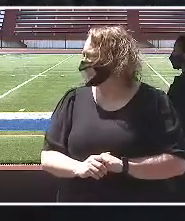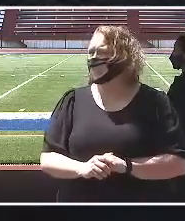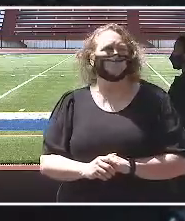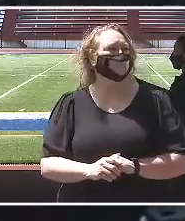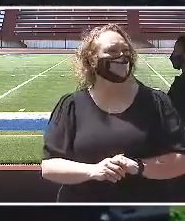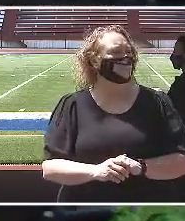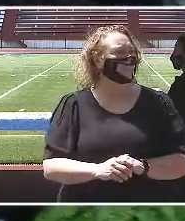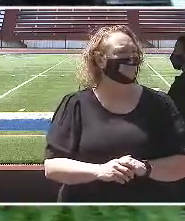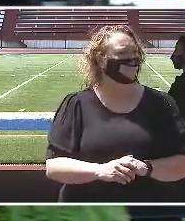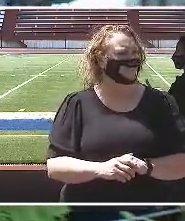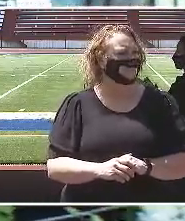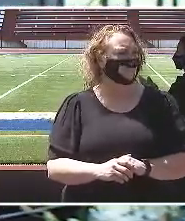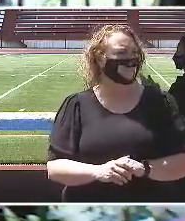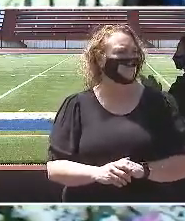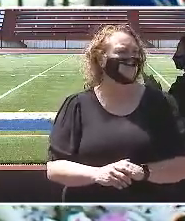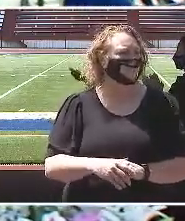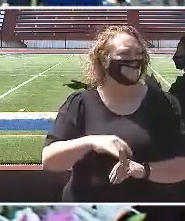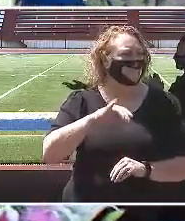Yasin Benor.